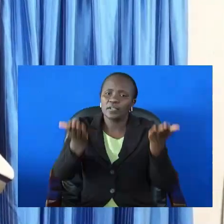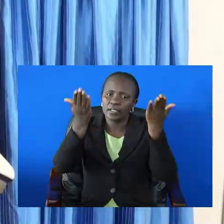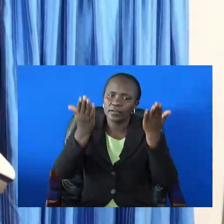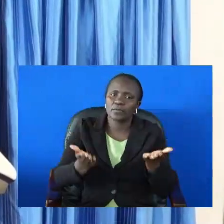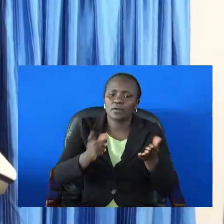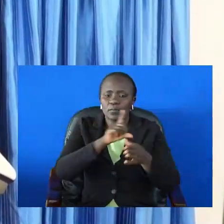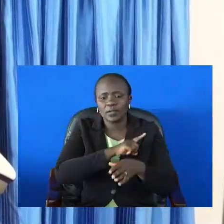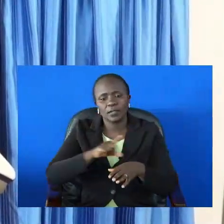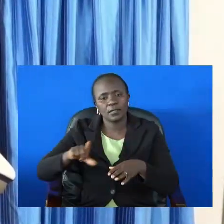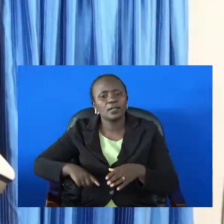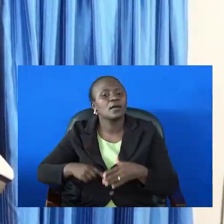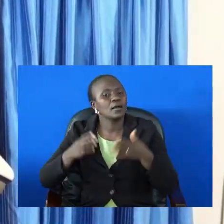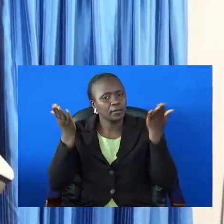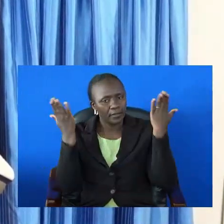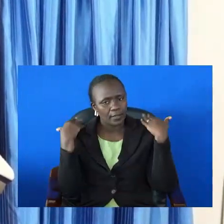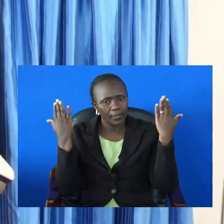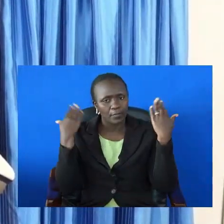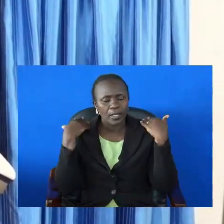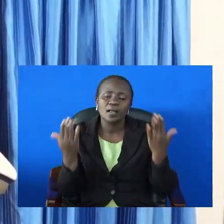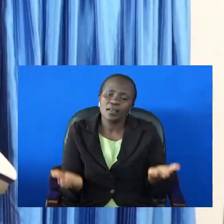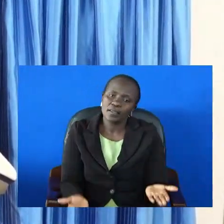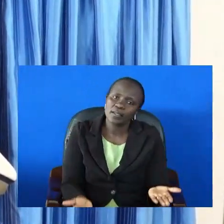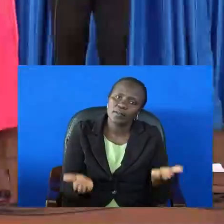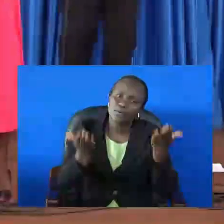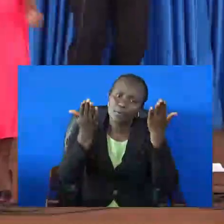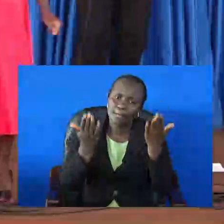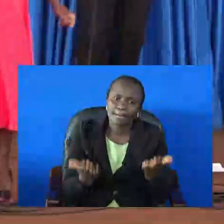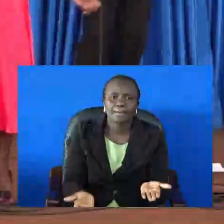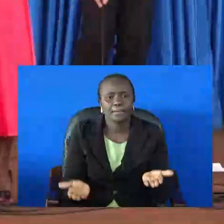wangu, inua Bwana daima.